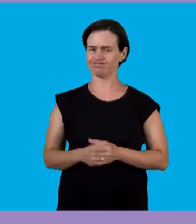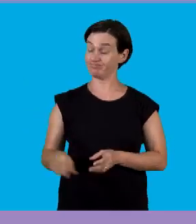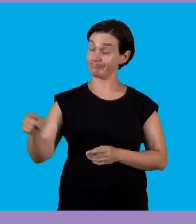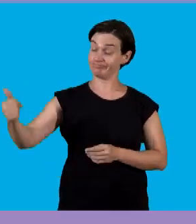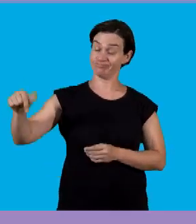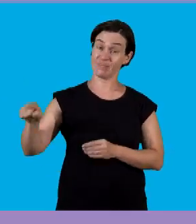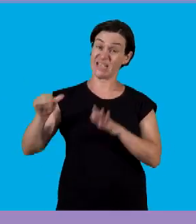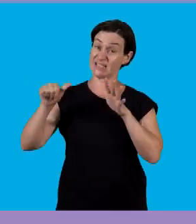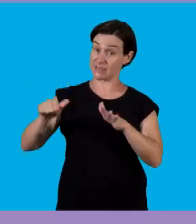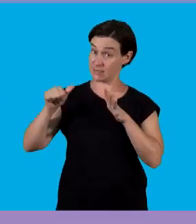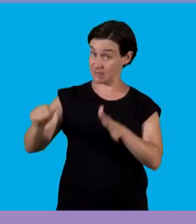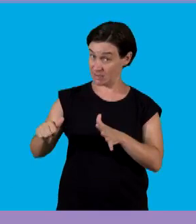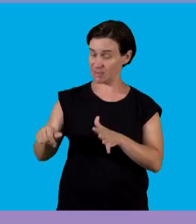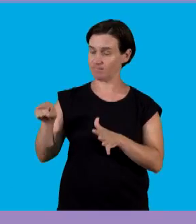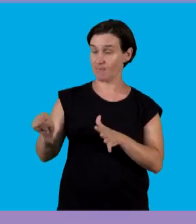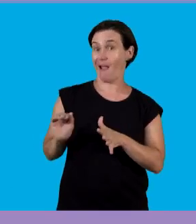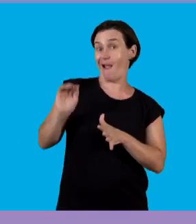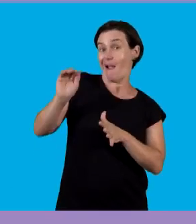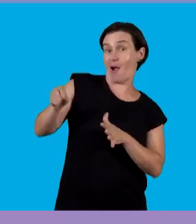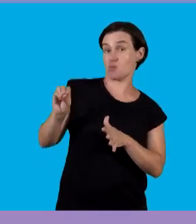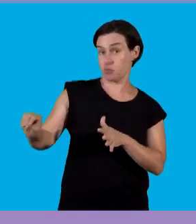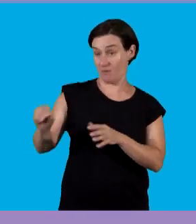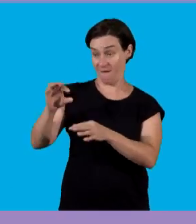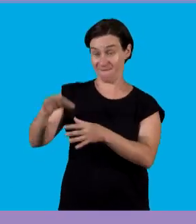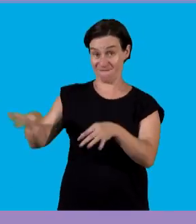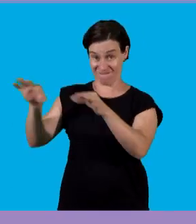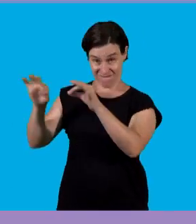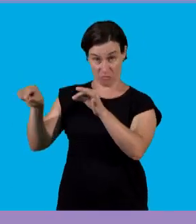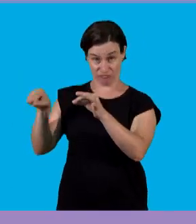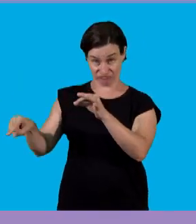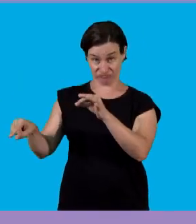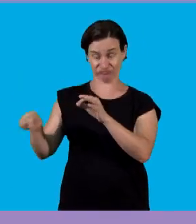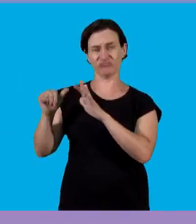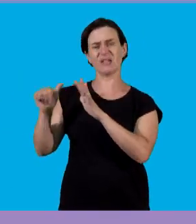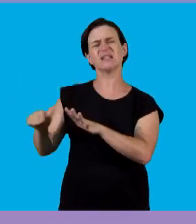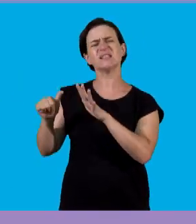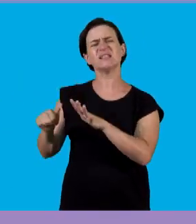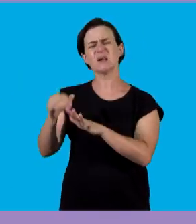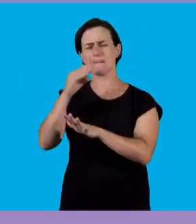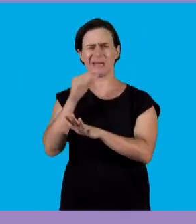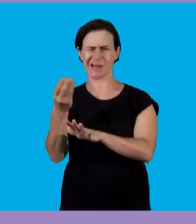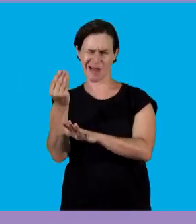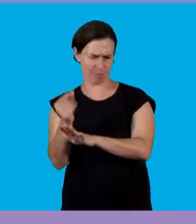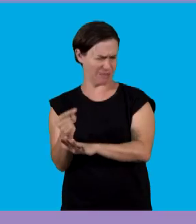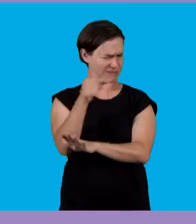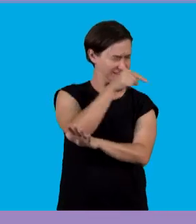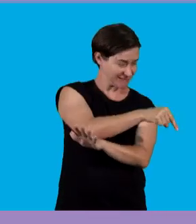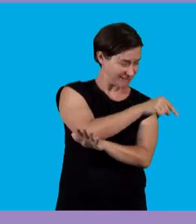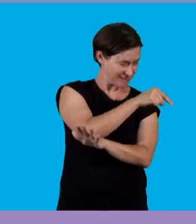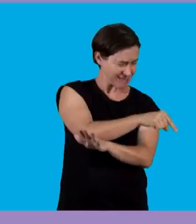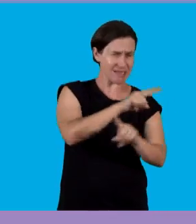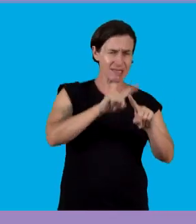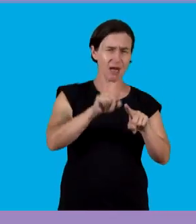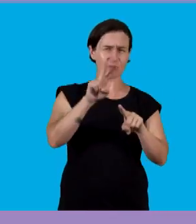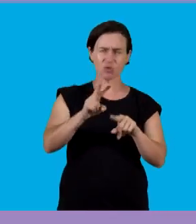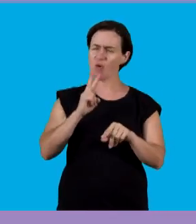that we have there. We have 16 as an output value. So what is going to be the input value that